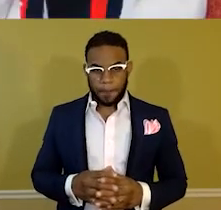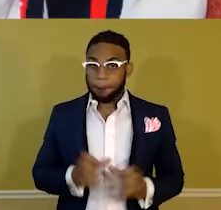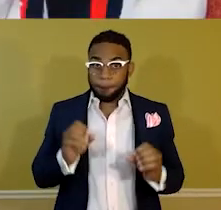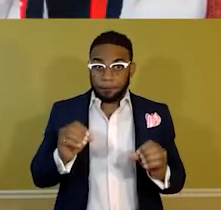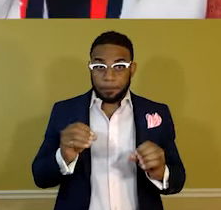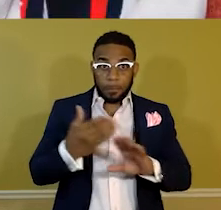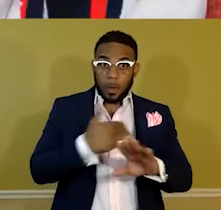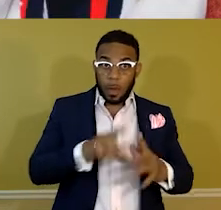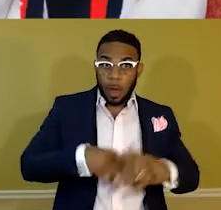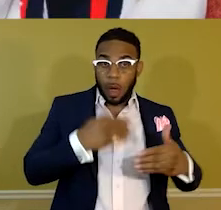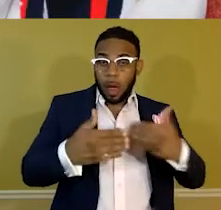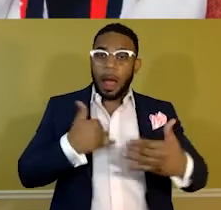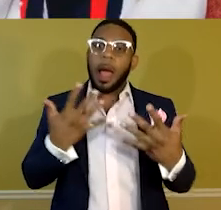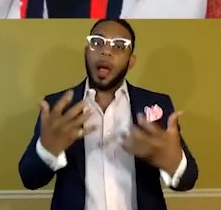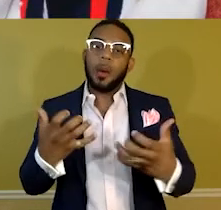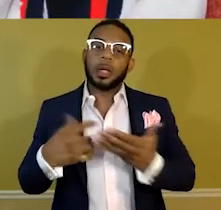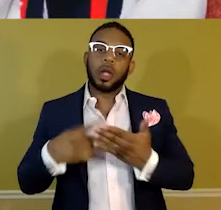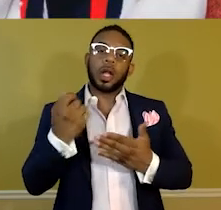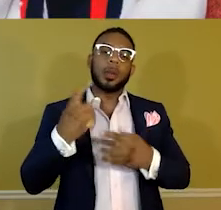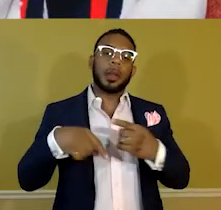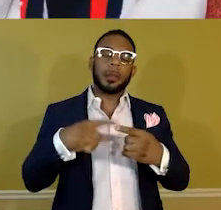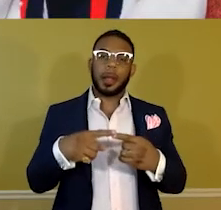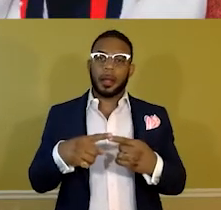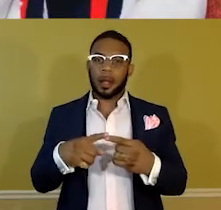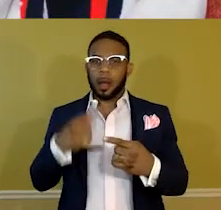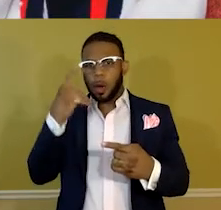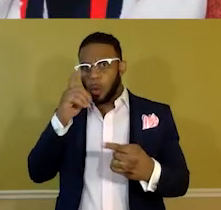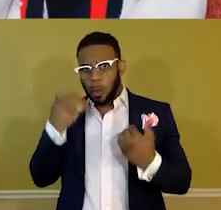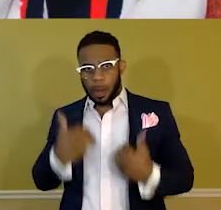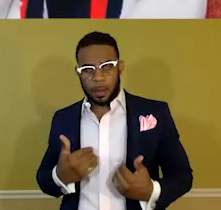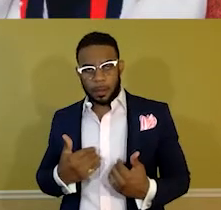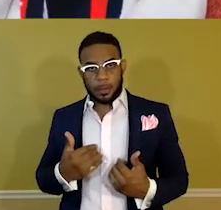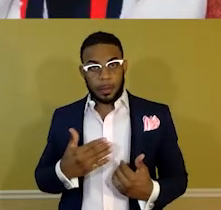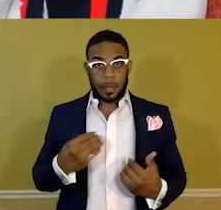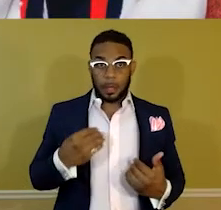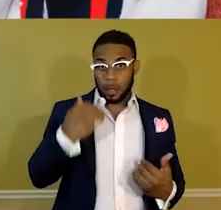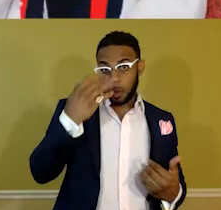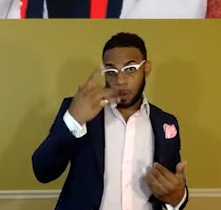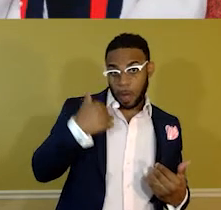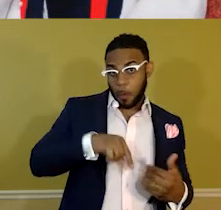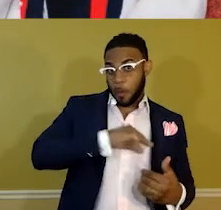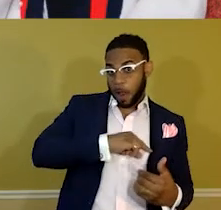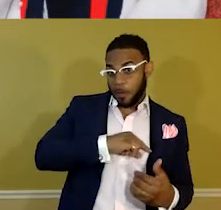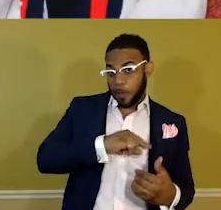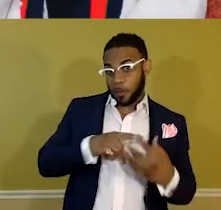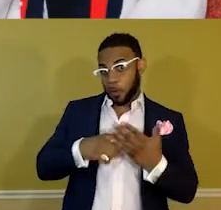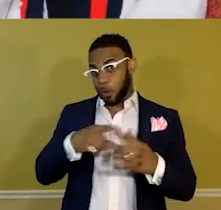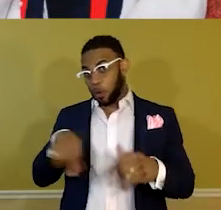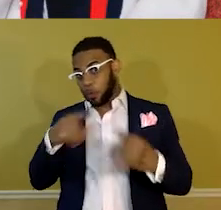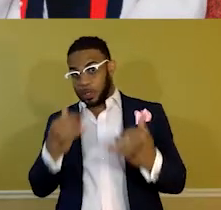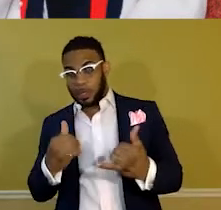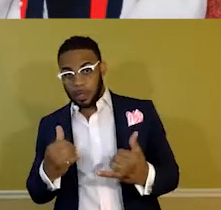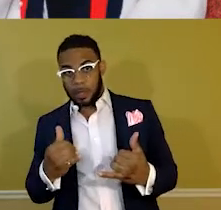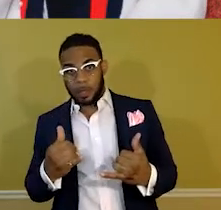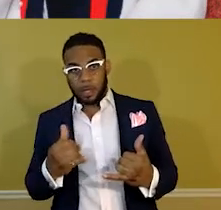So before we get started, I want to talk a little bit about who I am and why I'm qualified to talk to you guys today.